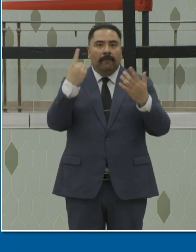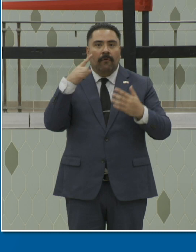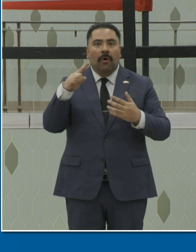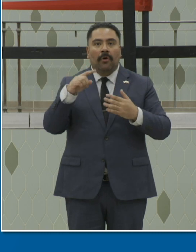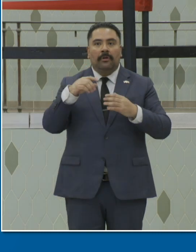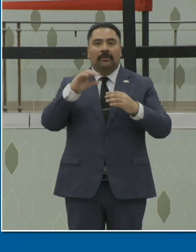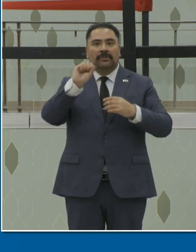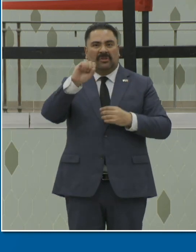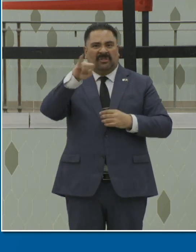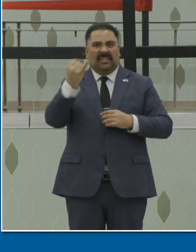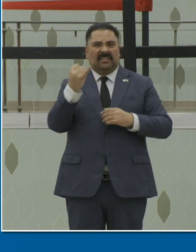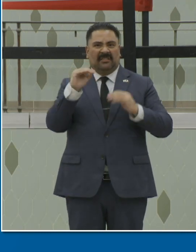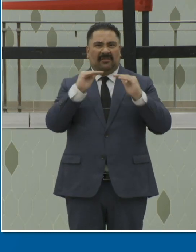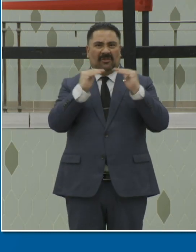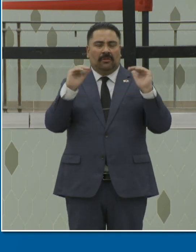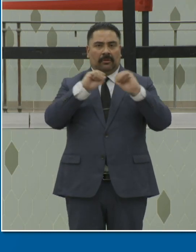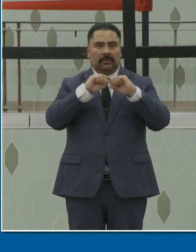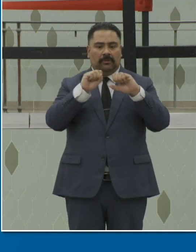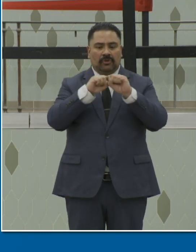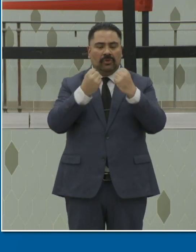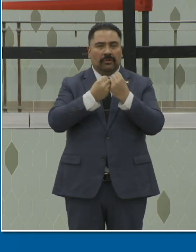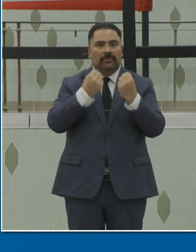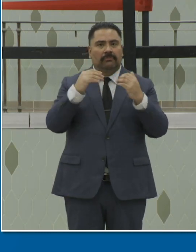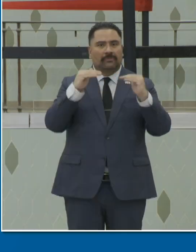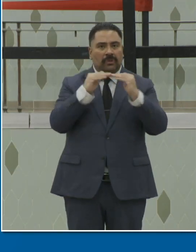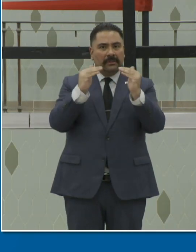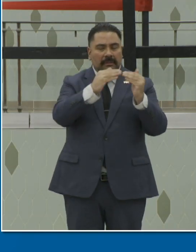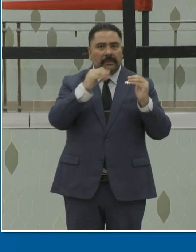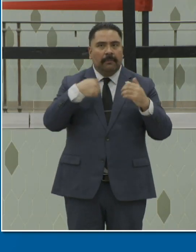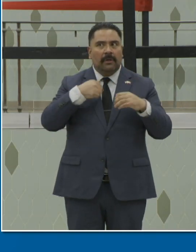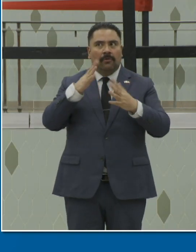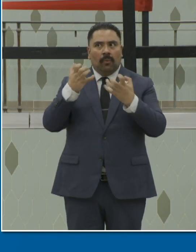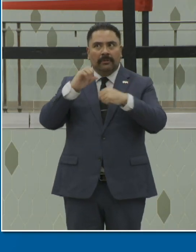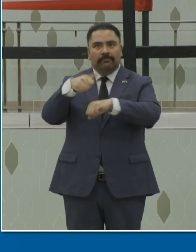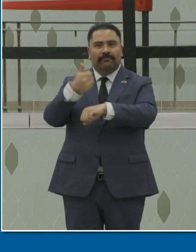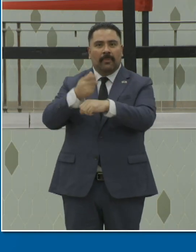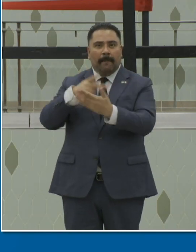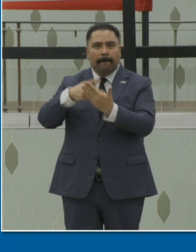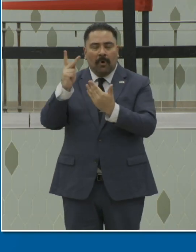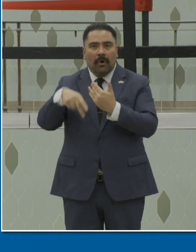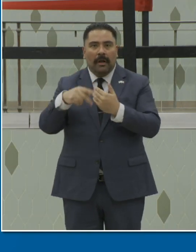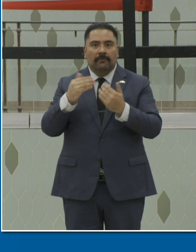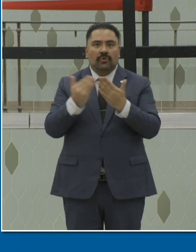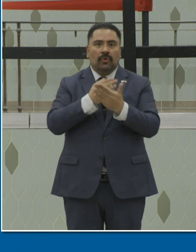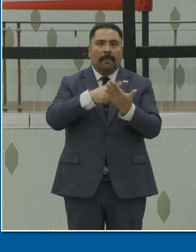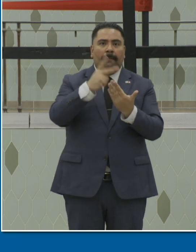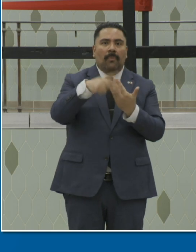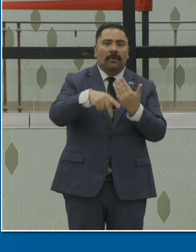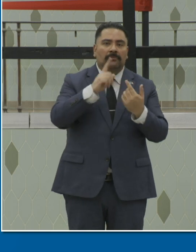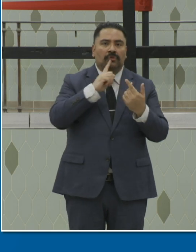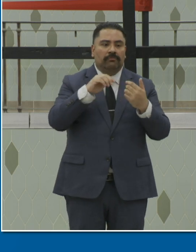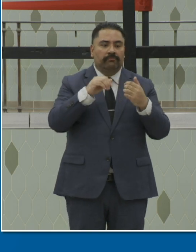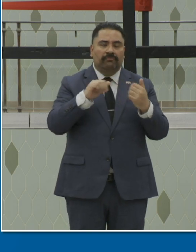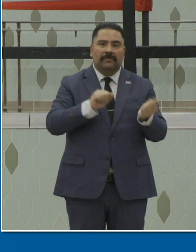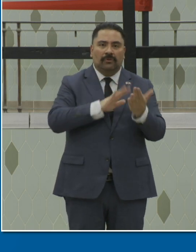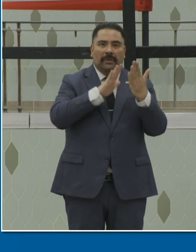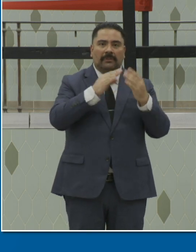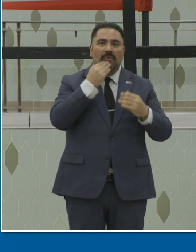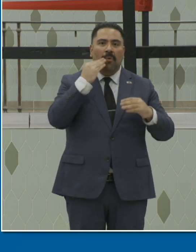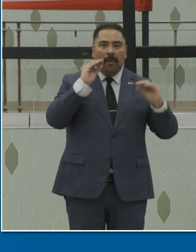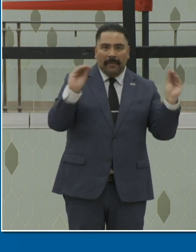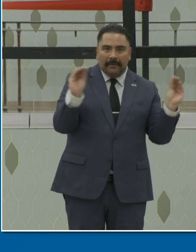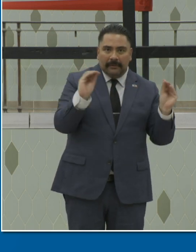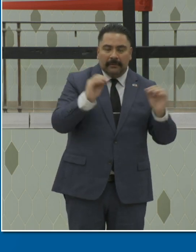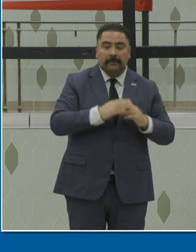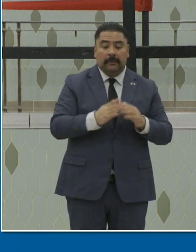innovative pathways that optimize existing programs and services while also launching new initiatives to address homelessness.